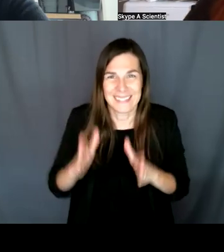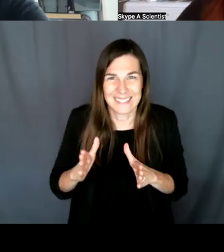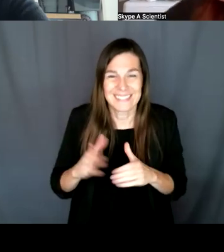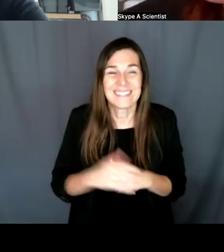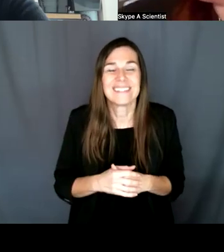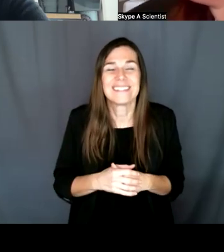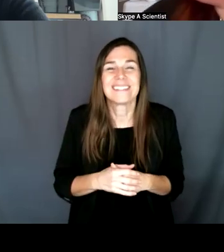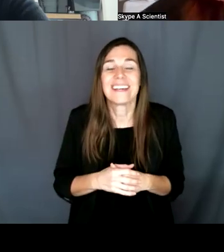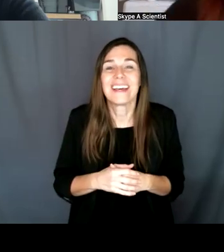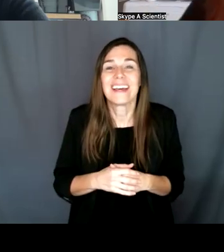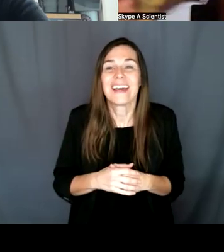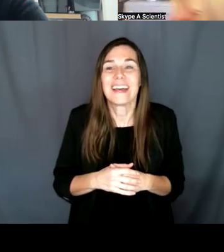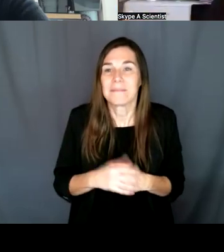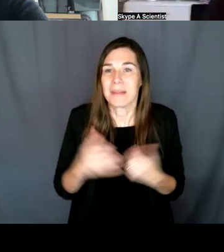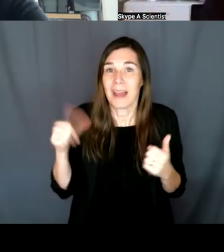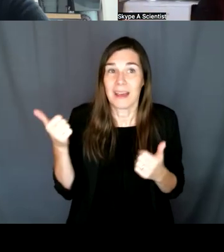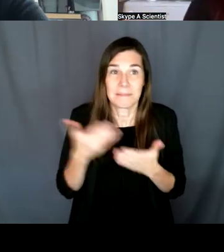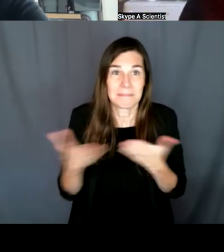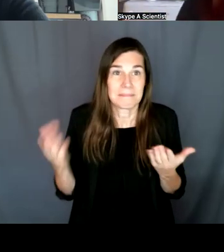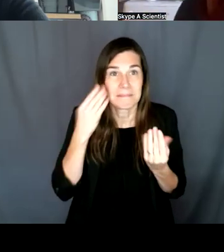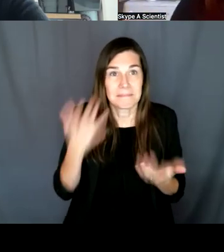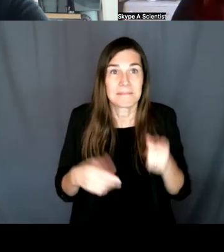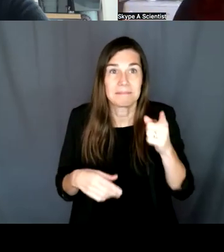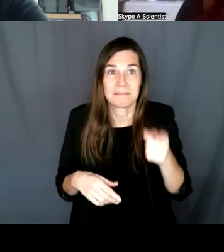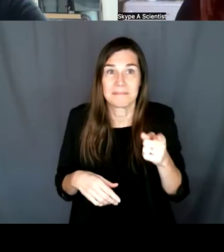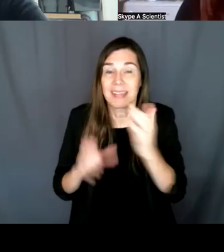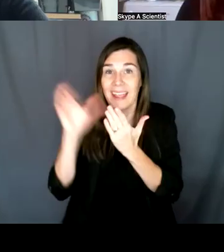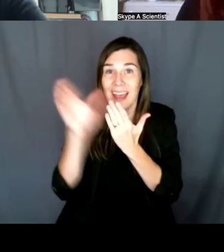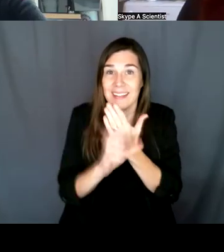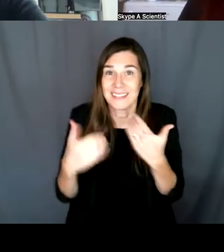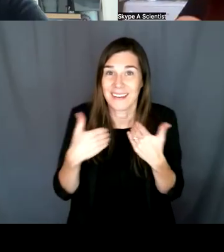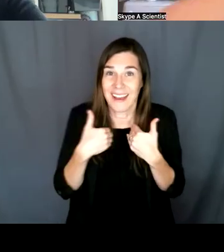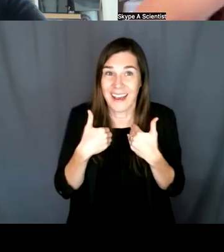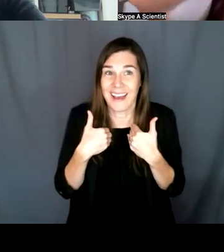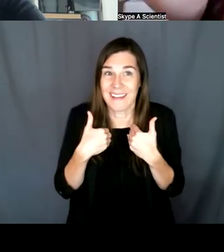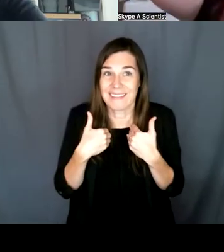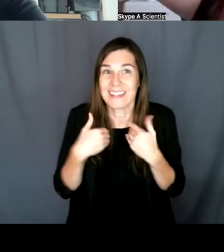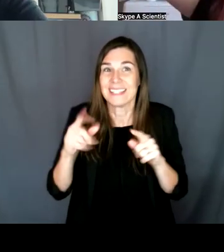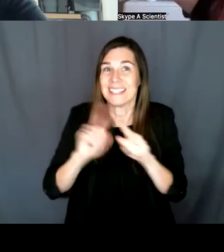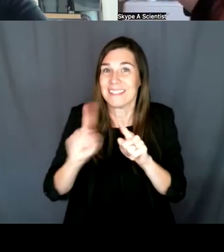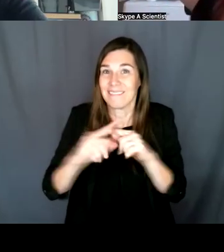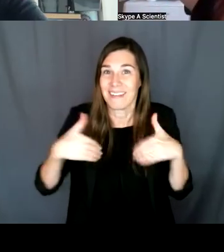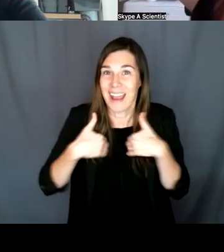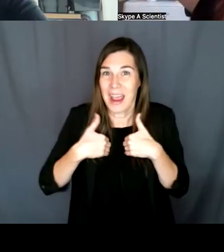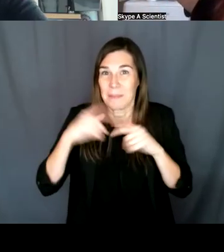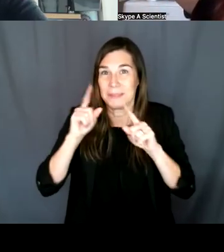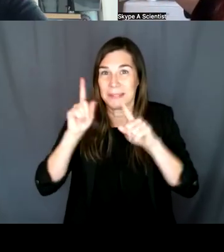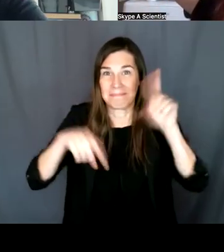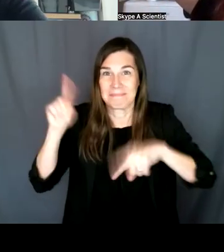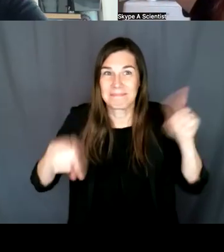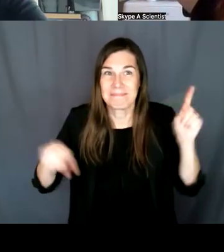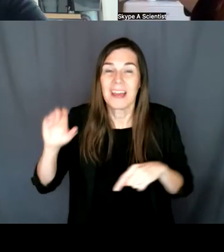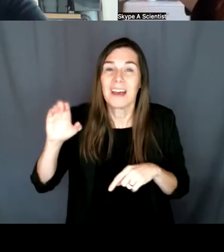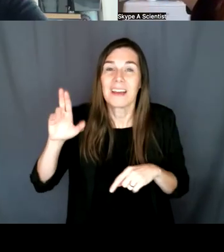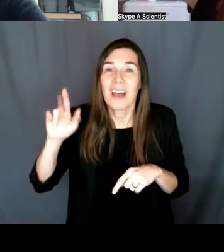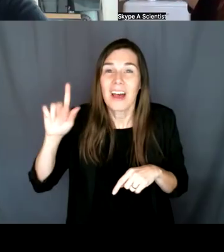things, we have these like calendars that they're all about different animals, like